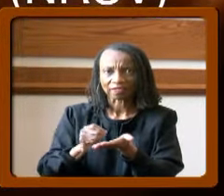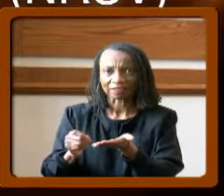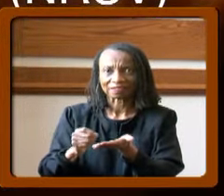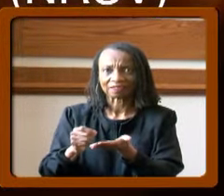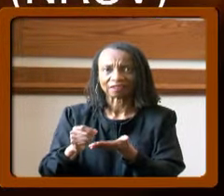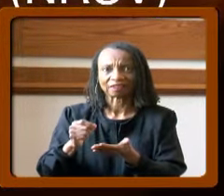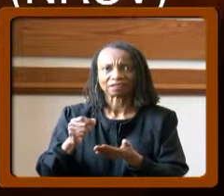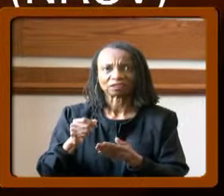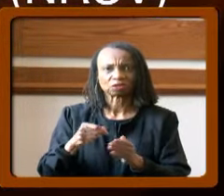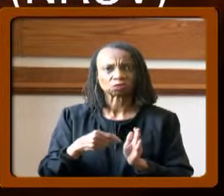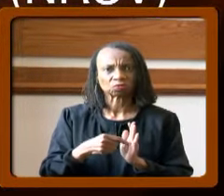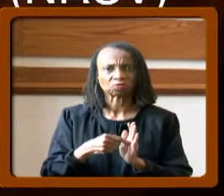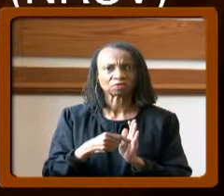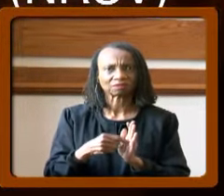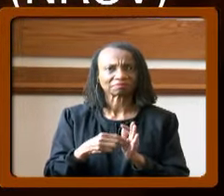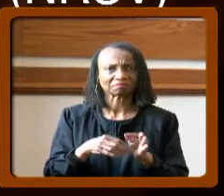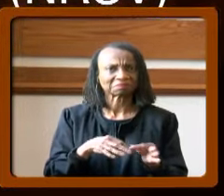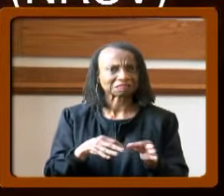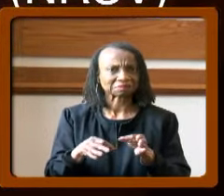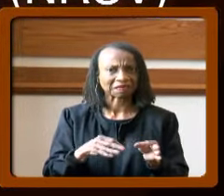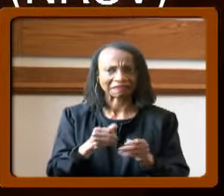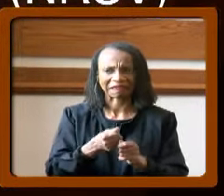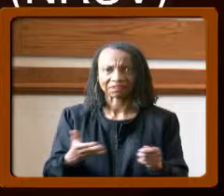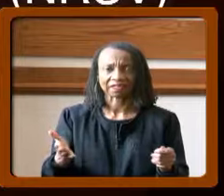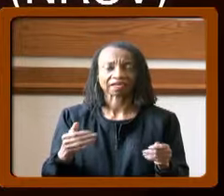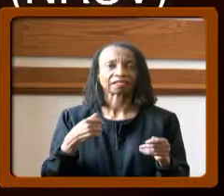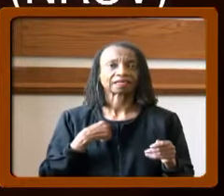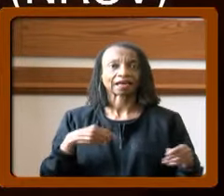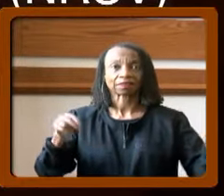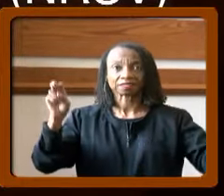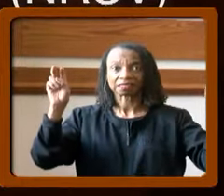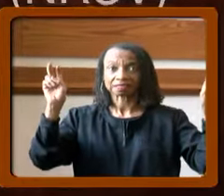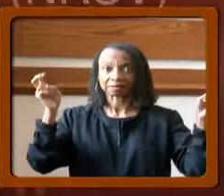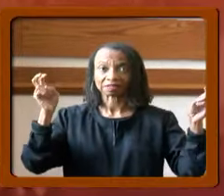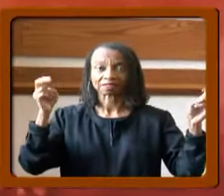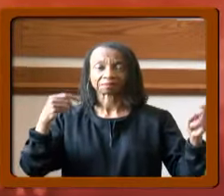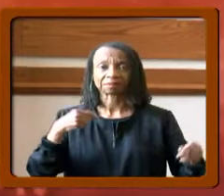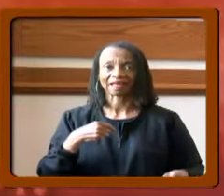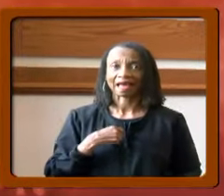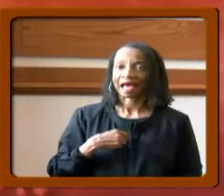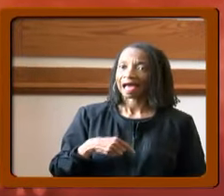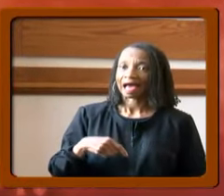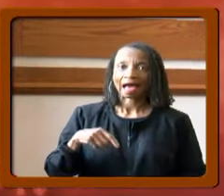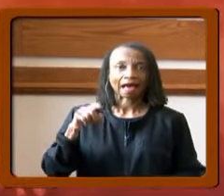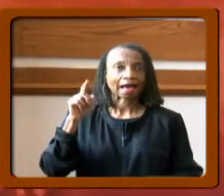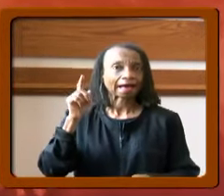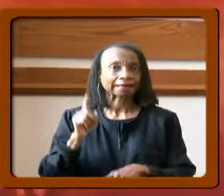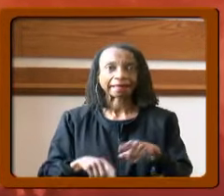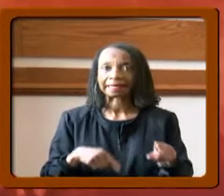I just want to talk for a little while from this subject. I just can't tell it all.